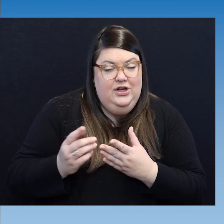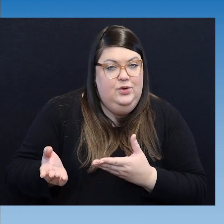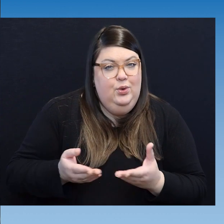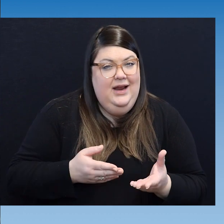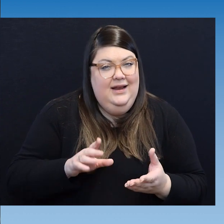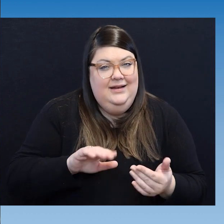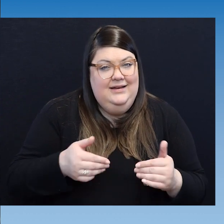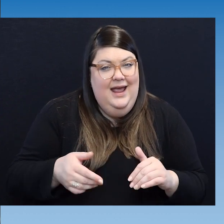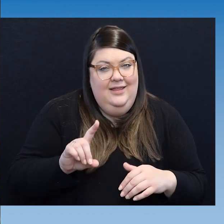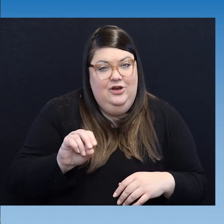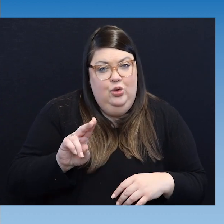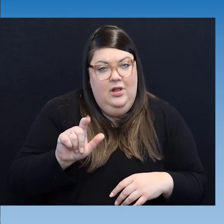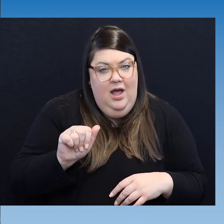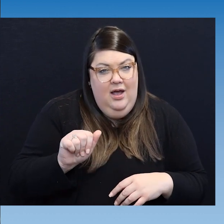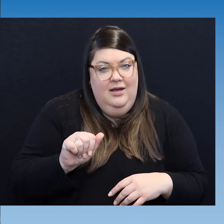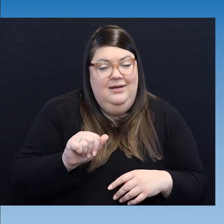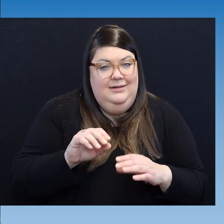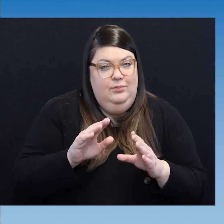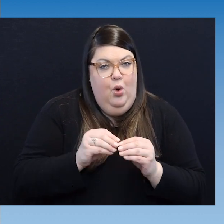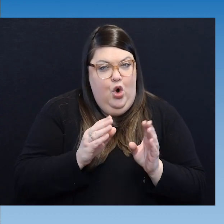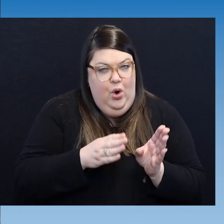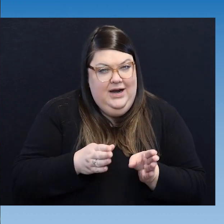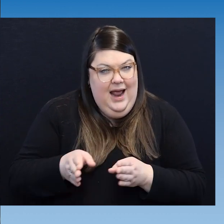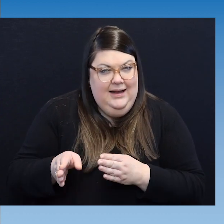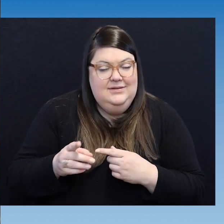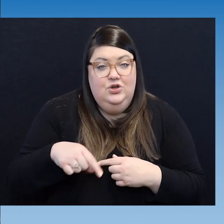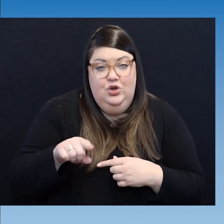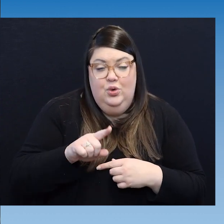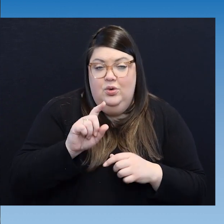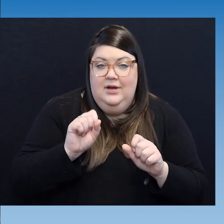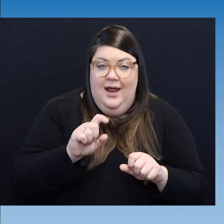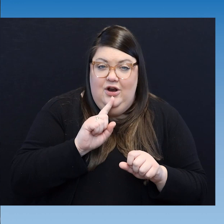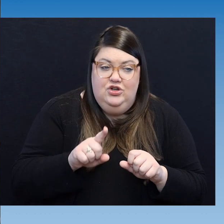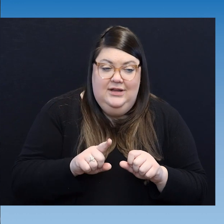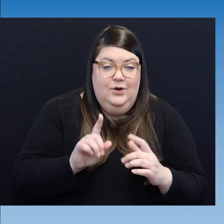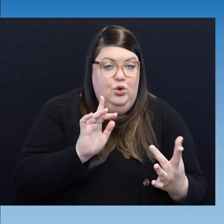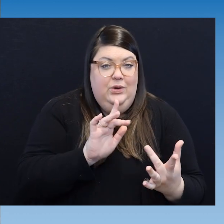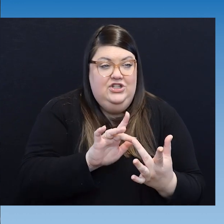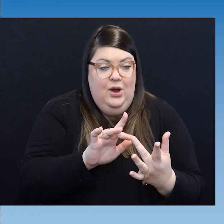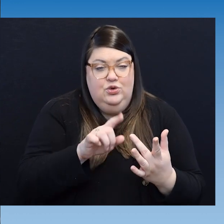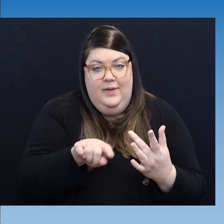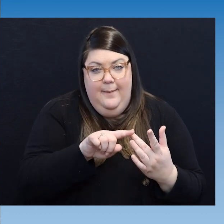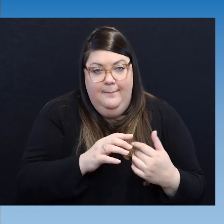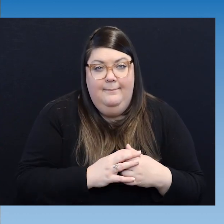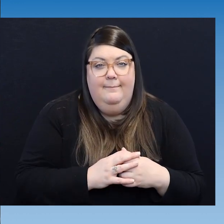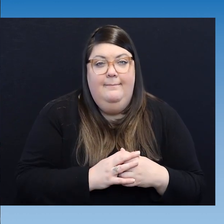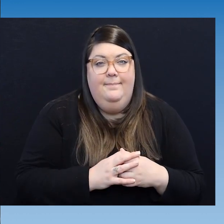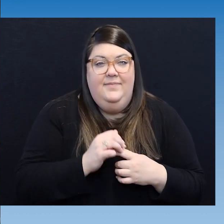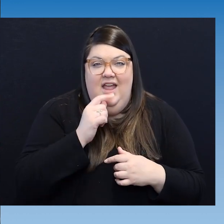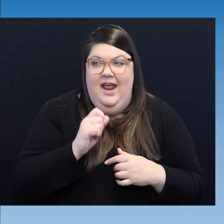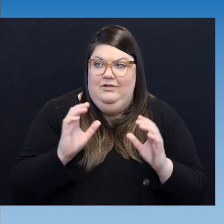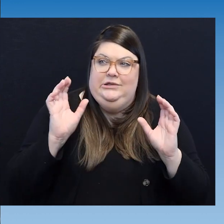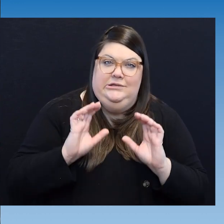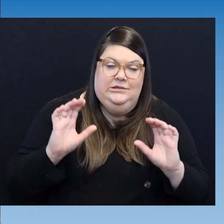doulas together into an organized fashion, so that you could actually reach out to them and